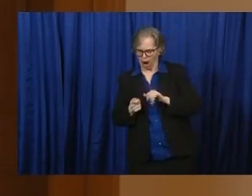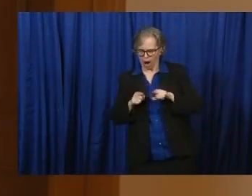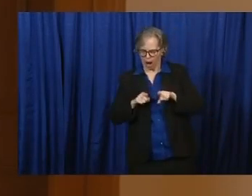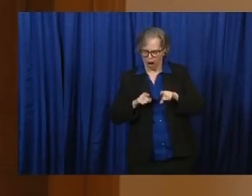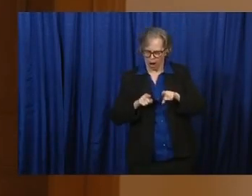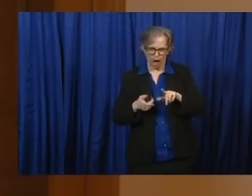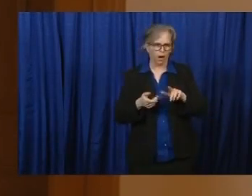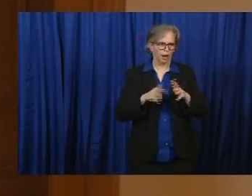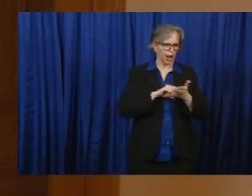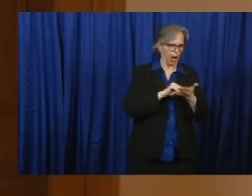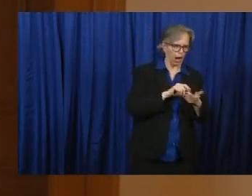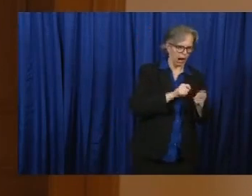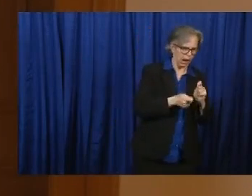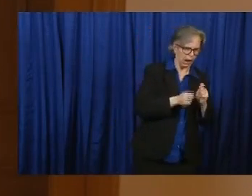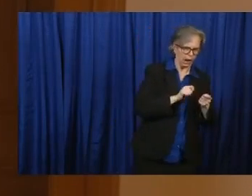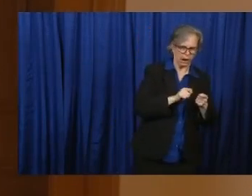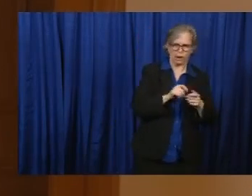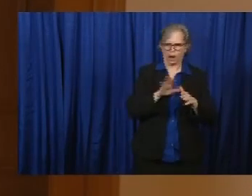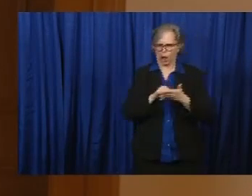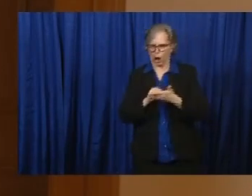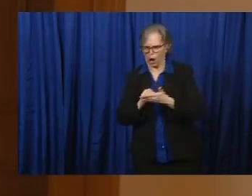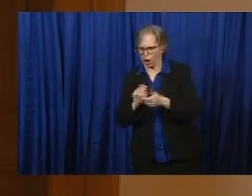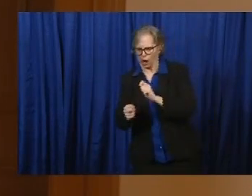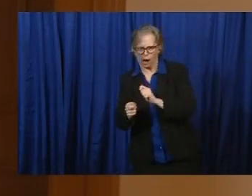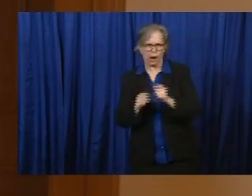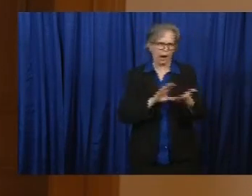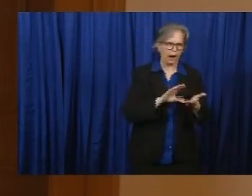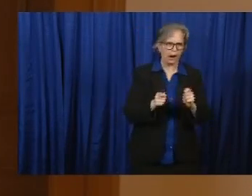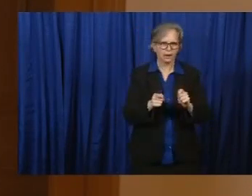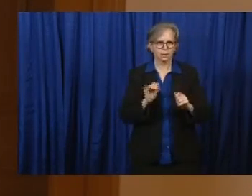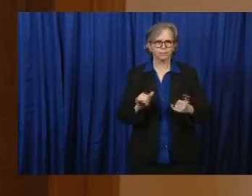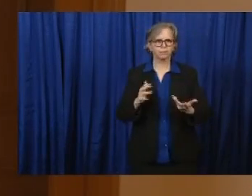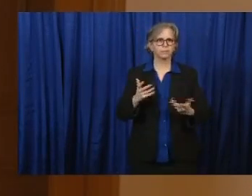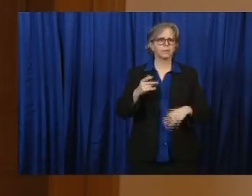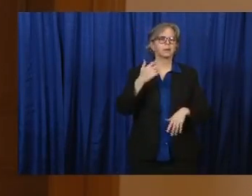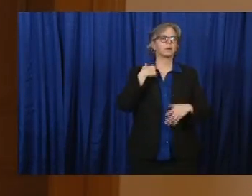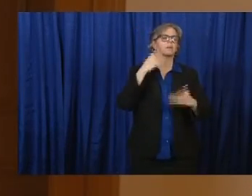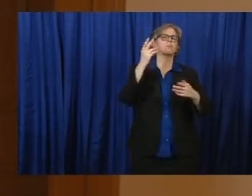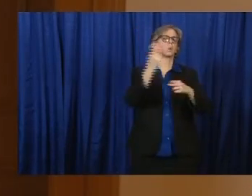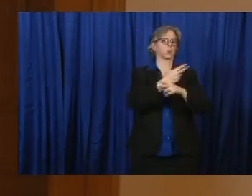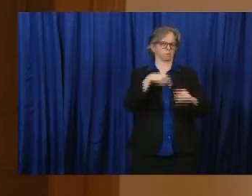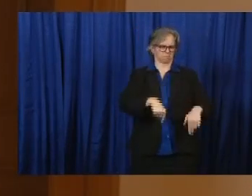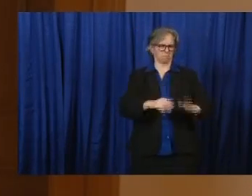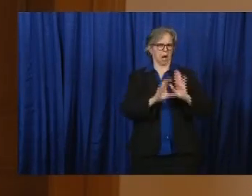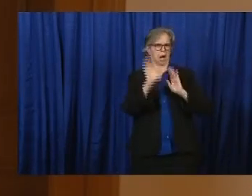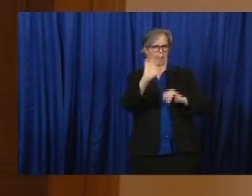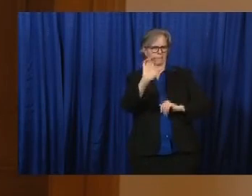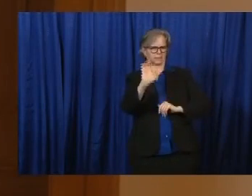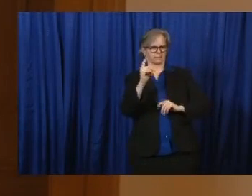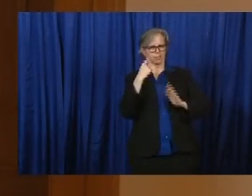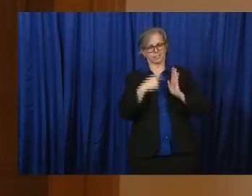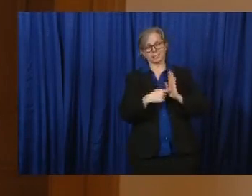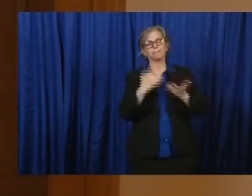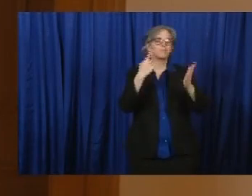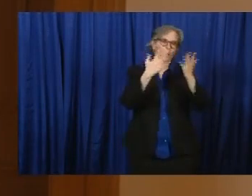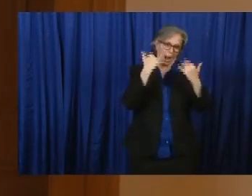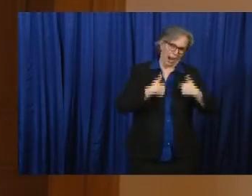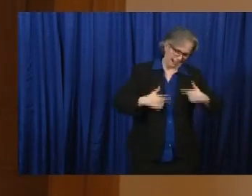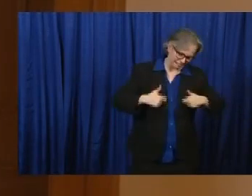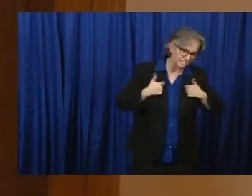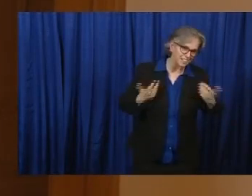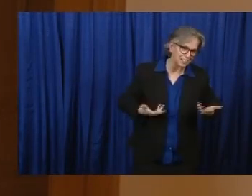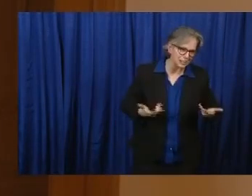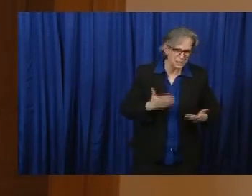typically hospitals, I'll use Columbus as an example because it's where I live right now, here in Columbus. We have